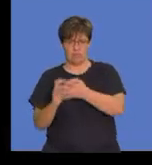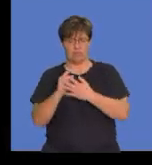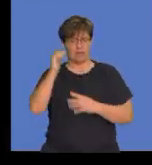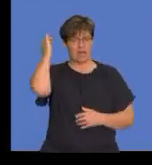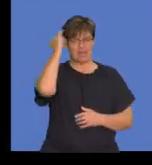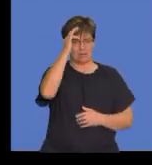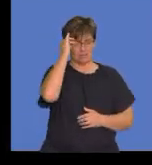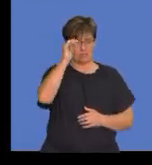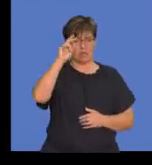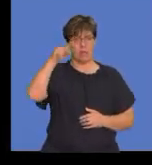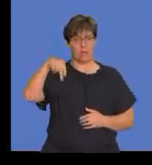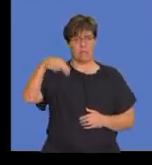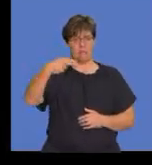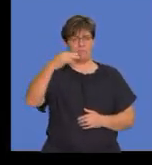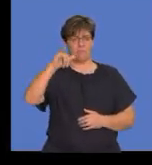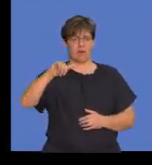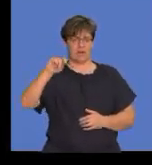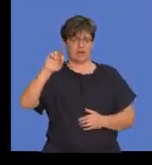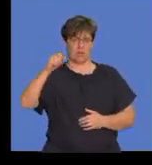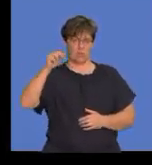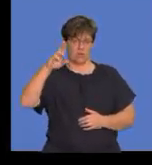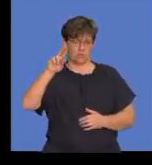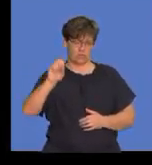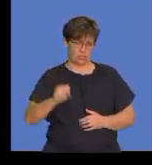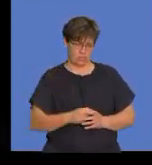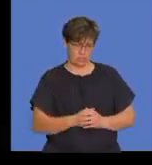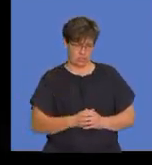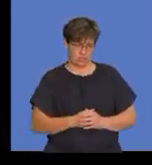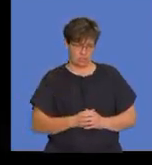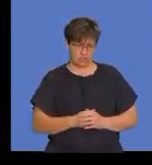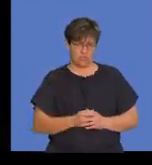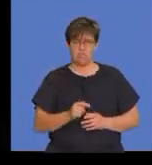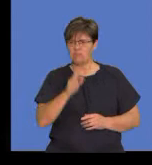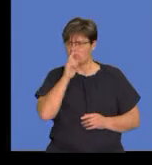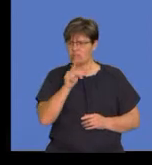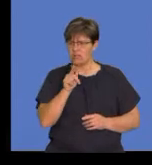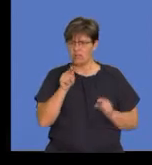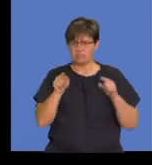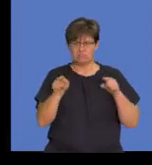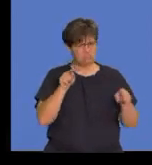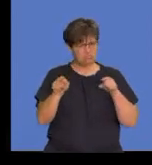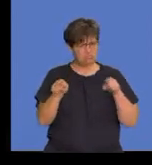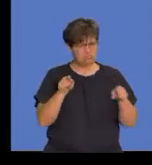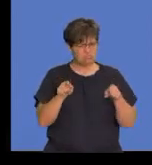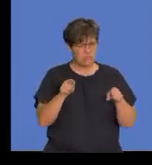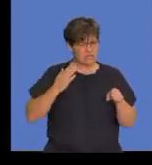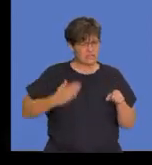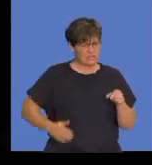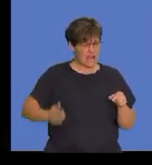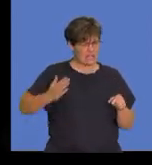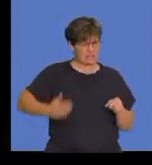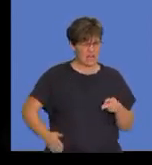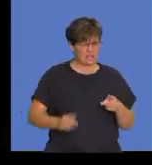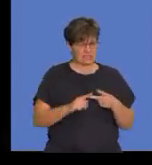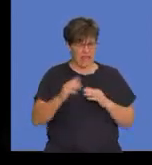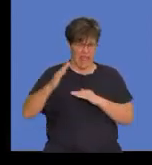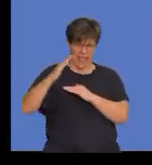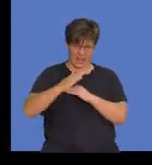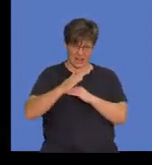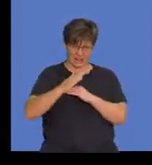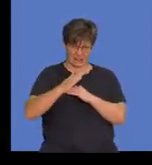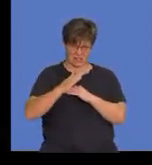of Pythagoras. But now, is there a relationship between those sides and the angles of